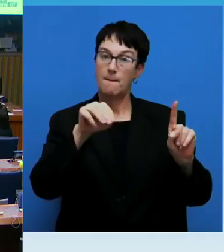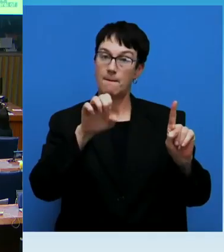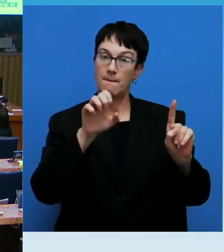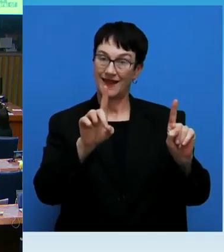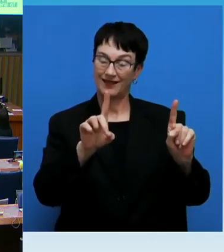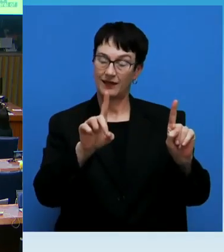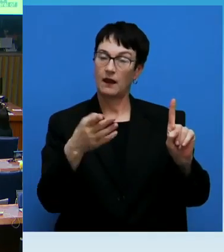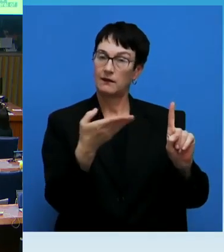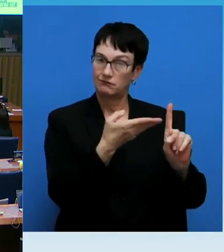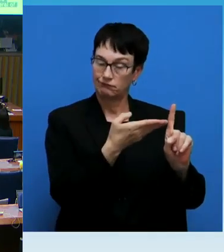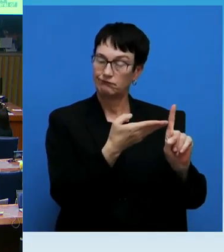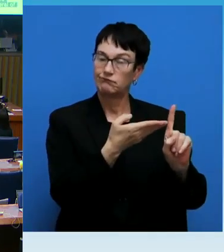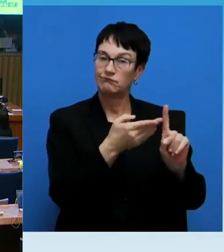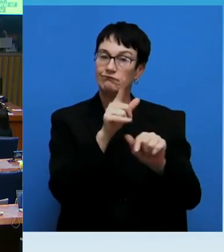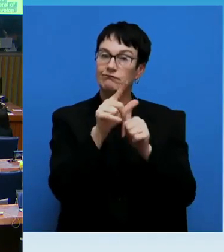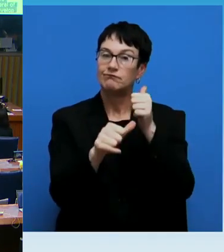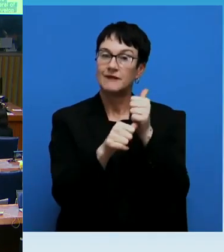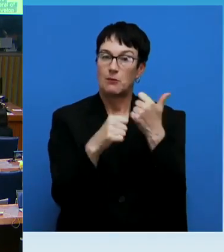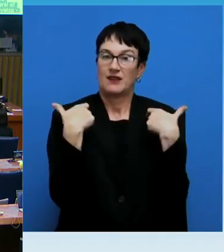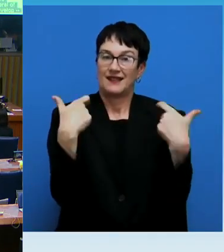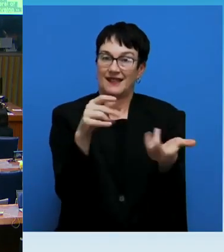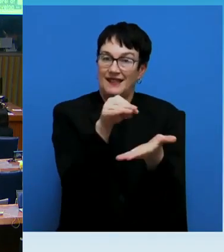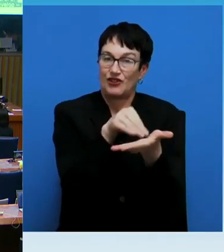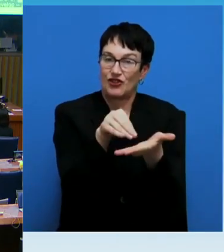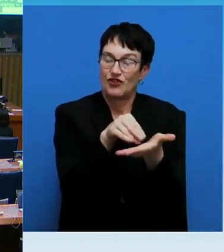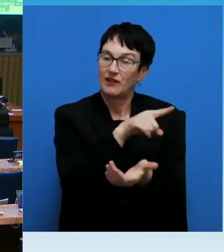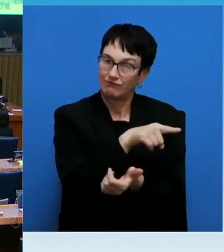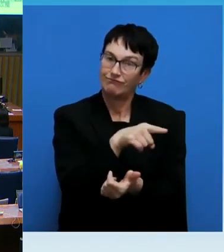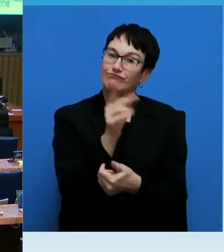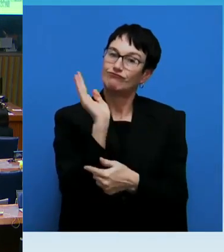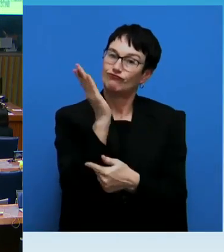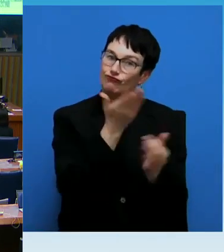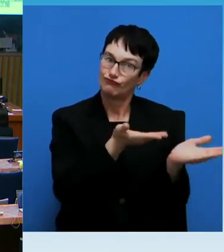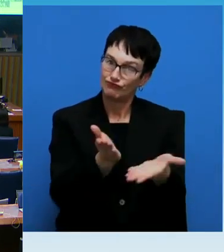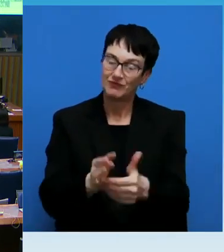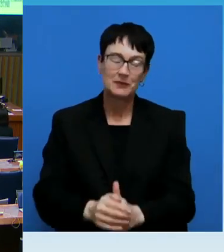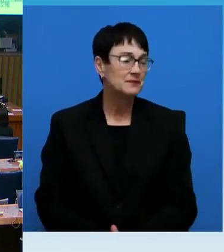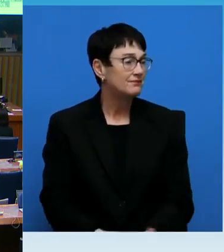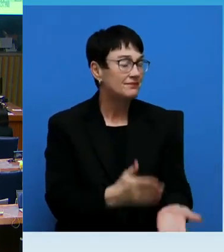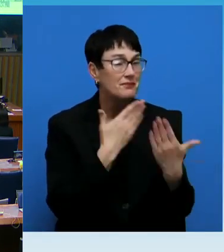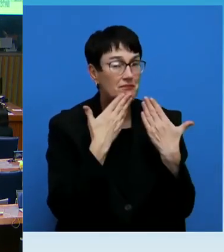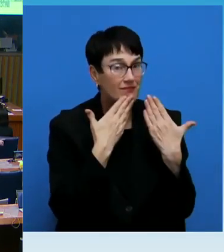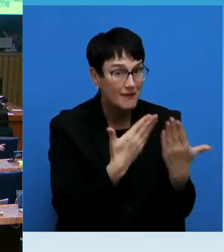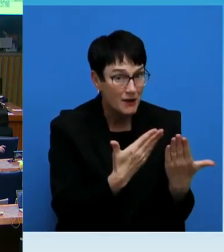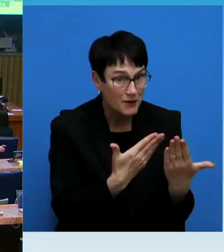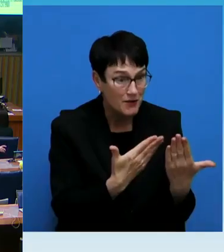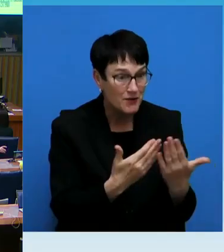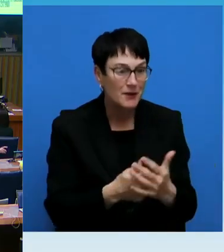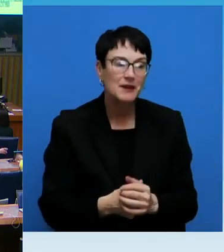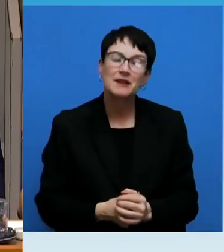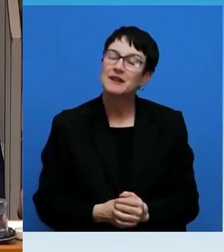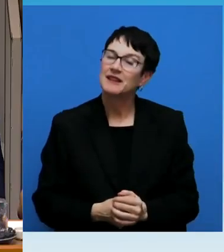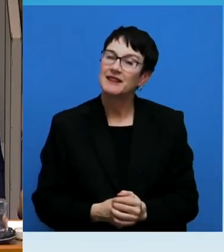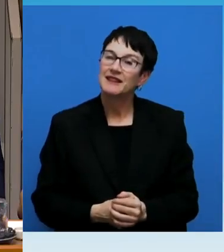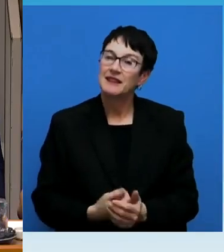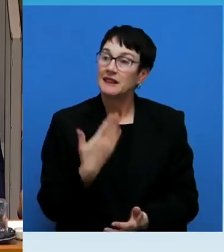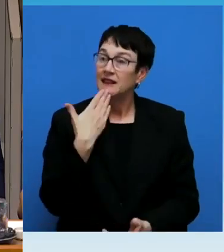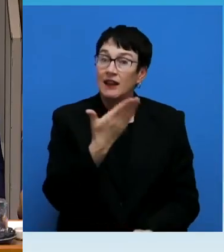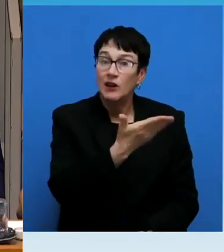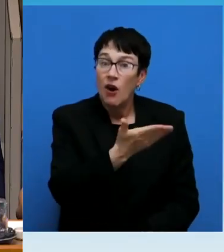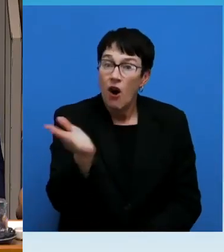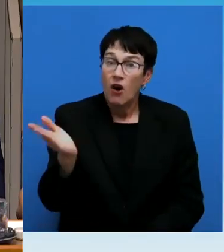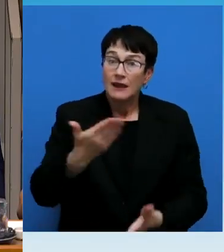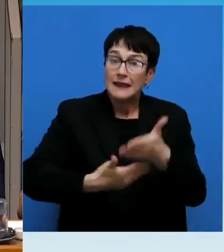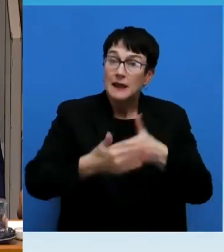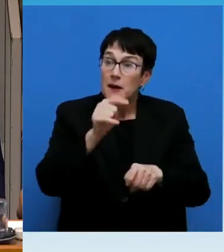Thank you very much, Karima, Your Excellency, Honourable Minister of the Presidency, Women, Youth and People with Disabilities of the Republic of